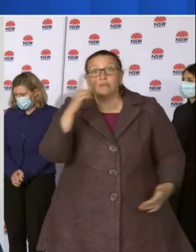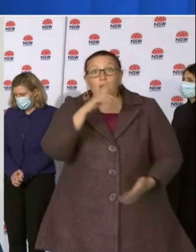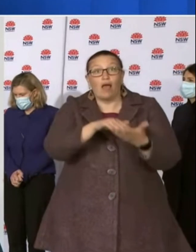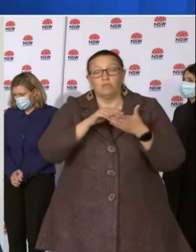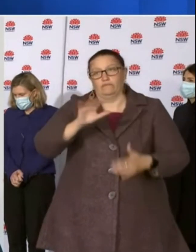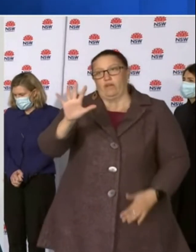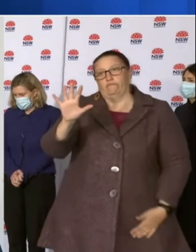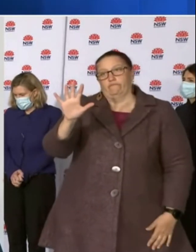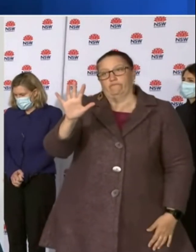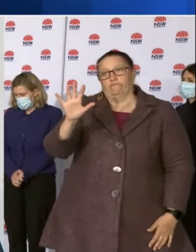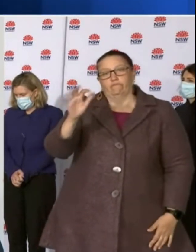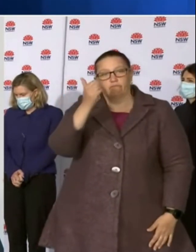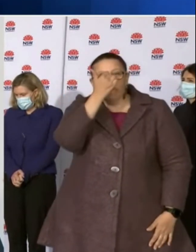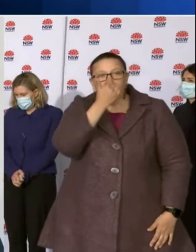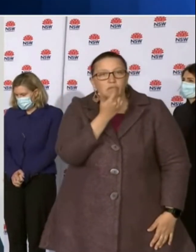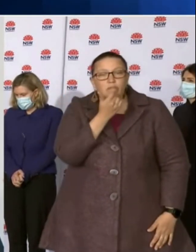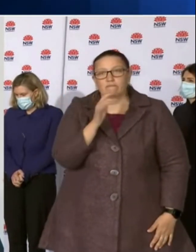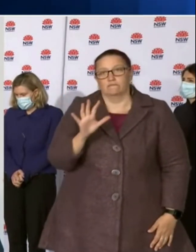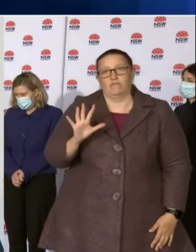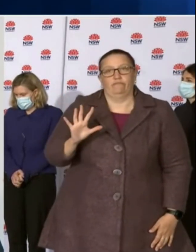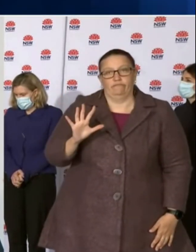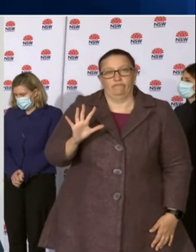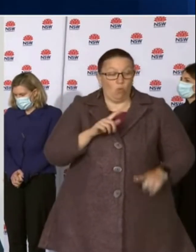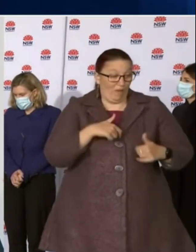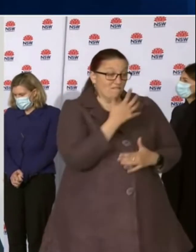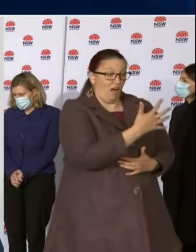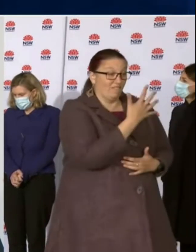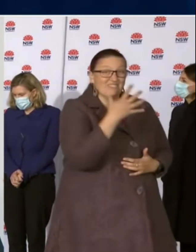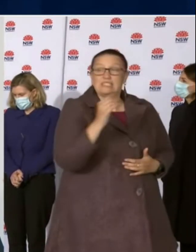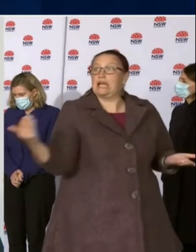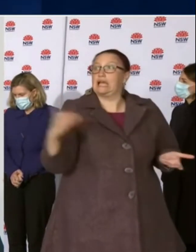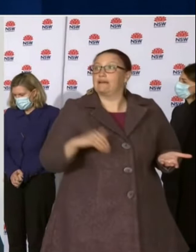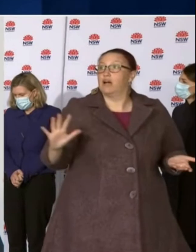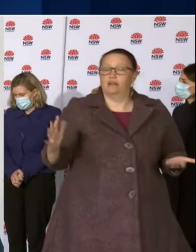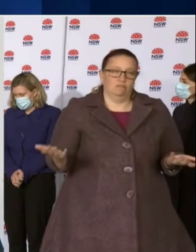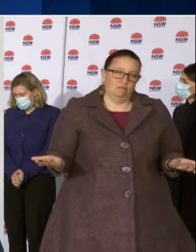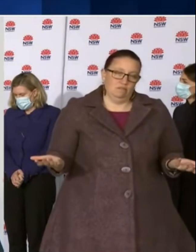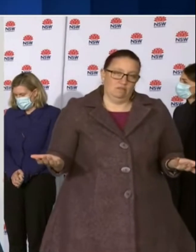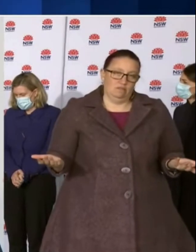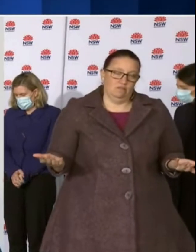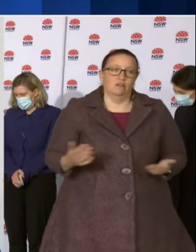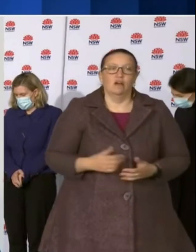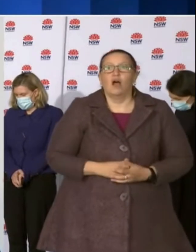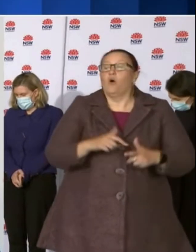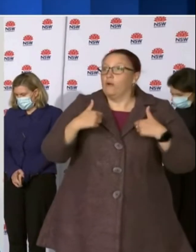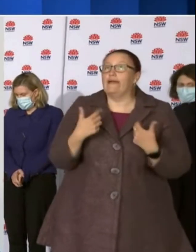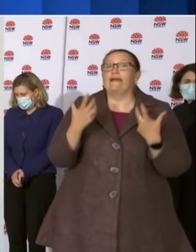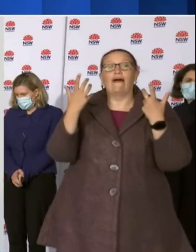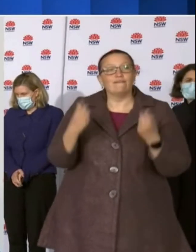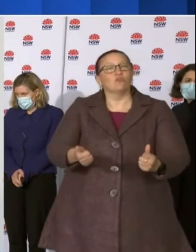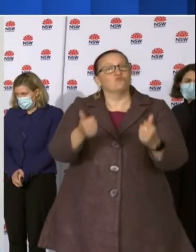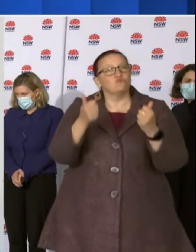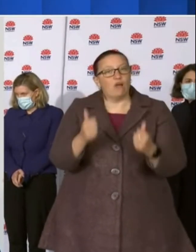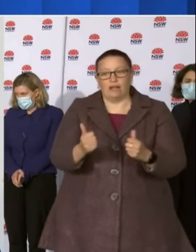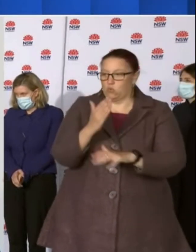our tracers are still doing an incredible job, and I think I want to place on record again, I think the broader community's thanks for the work